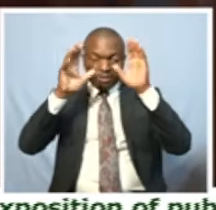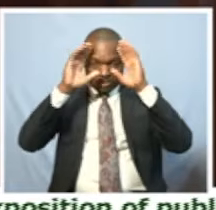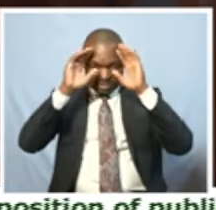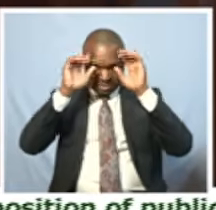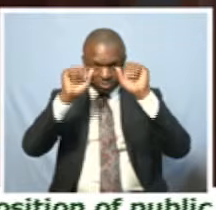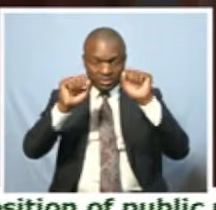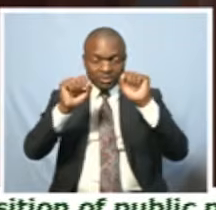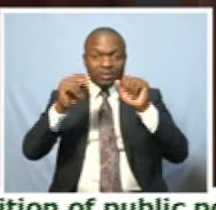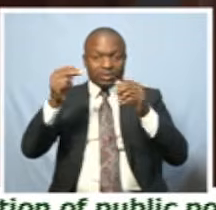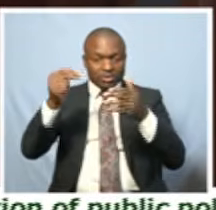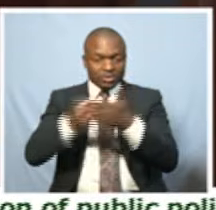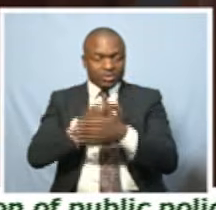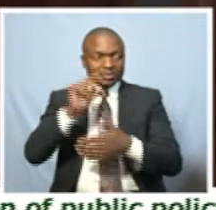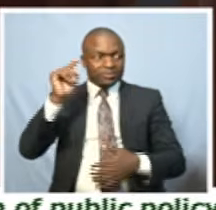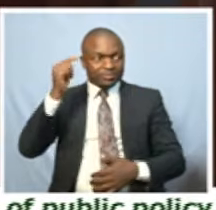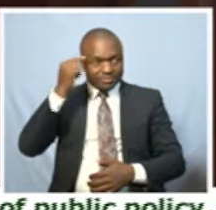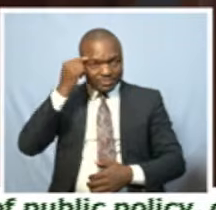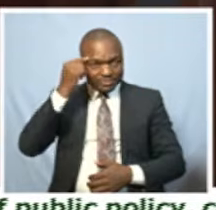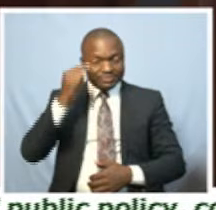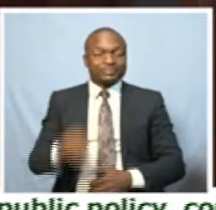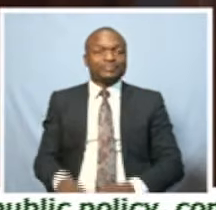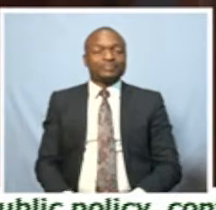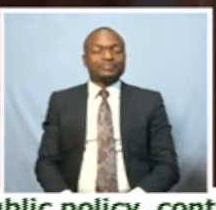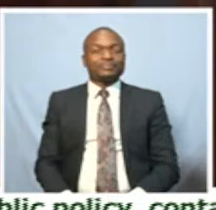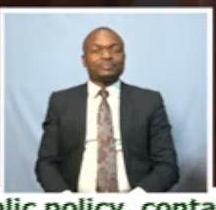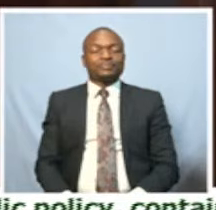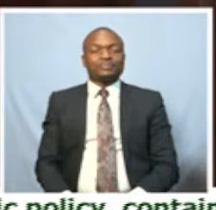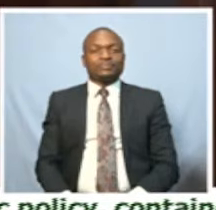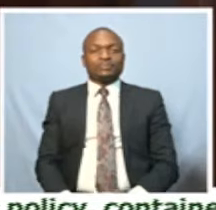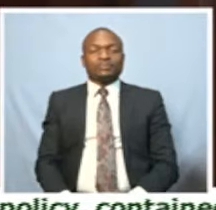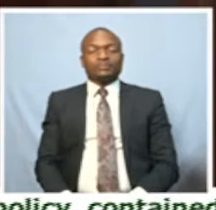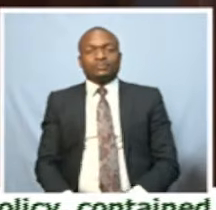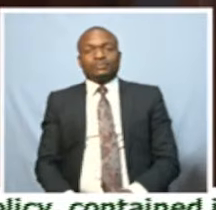President of the New Dawn government.